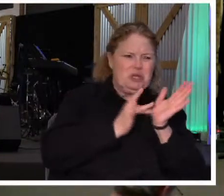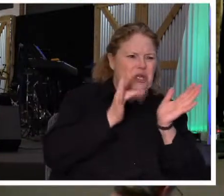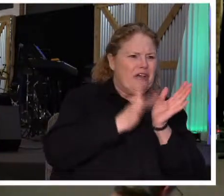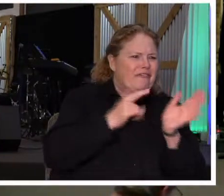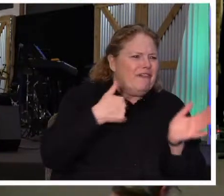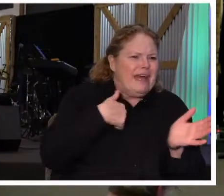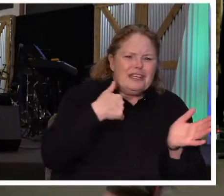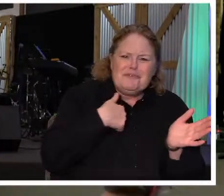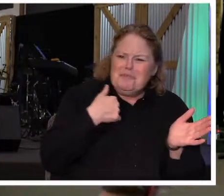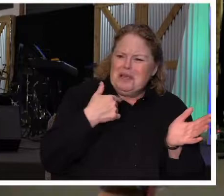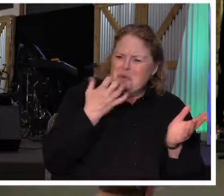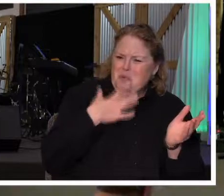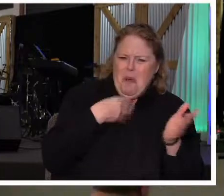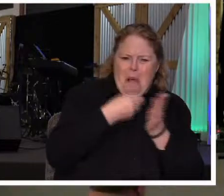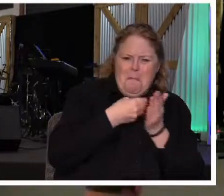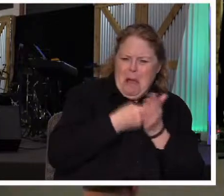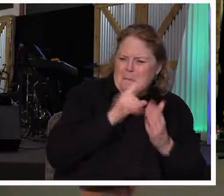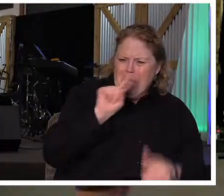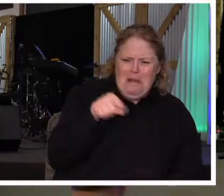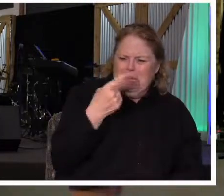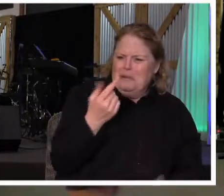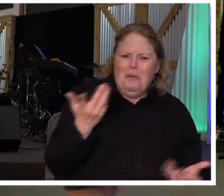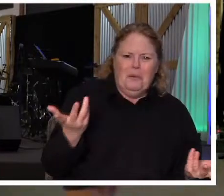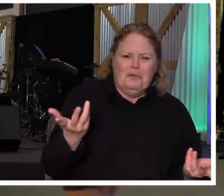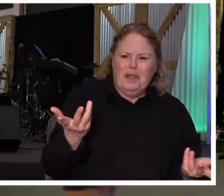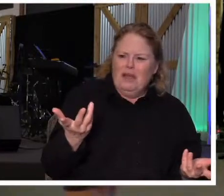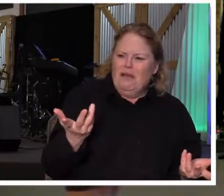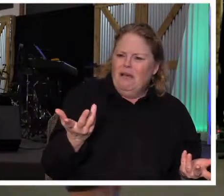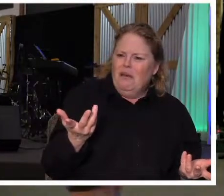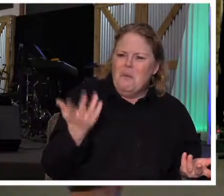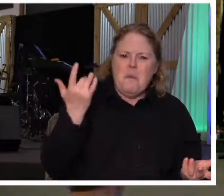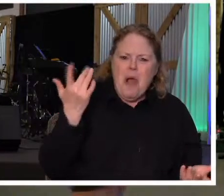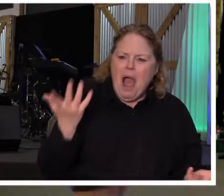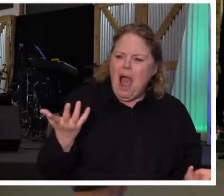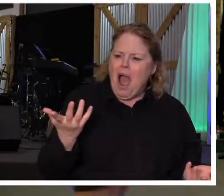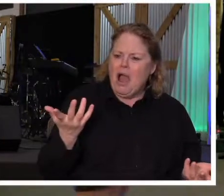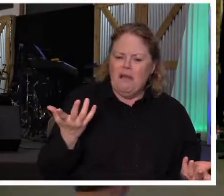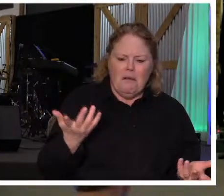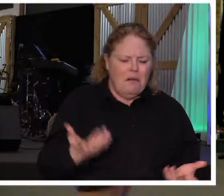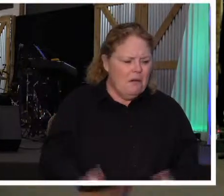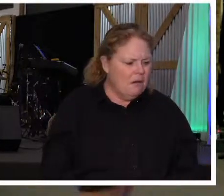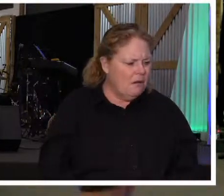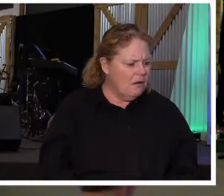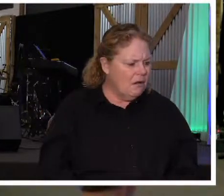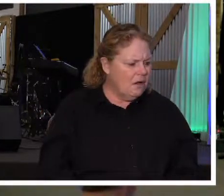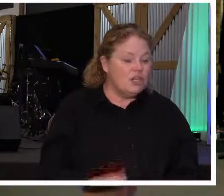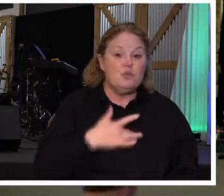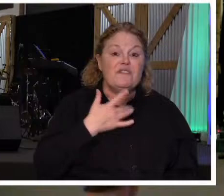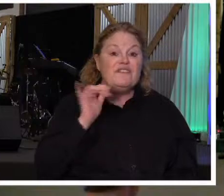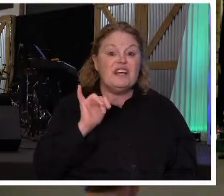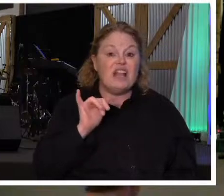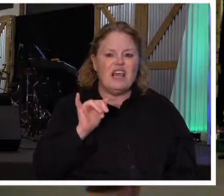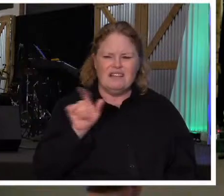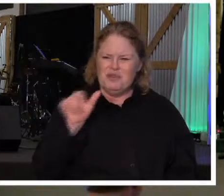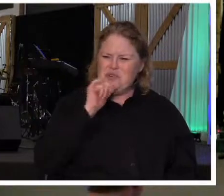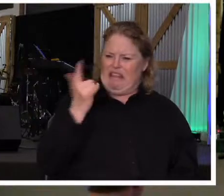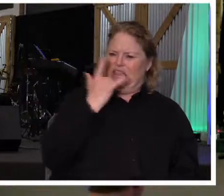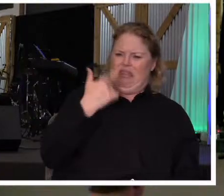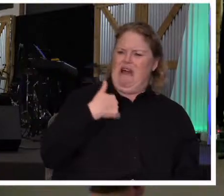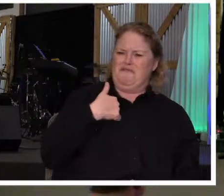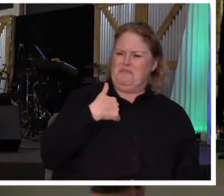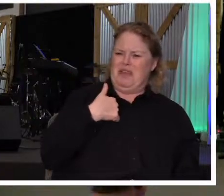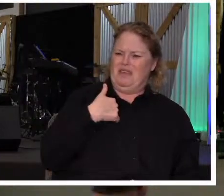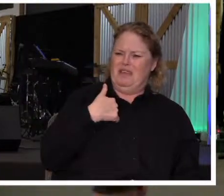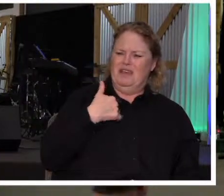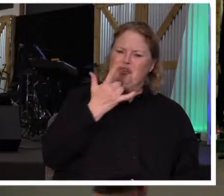Used? A means to an end? Objectified? You would feel that you're not loved for who you are, but